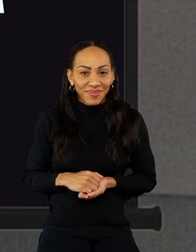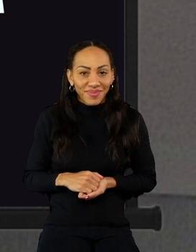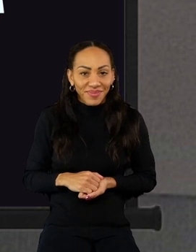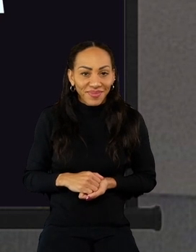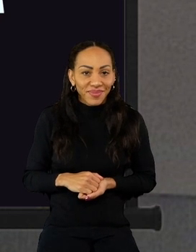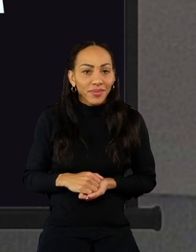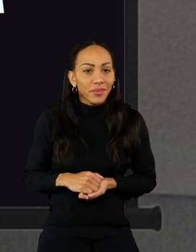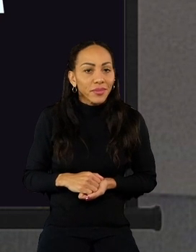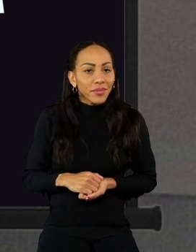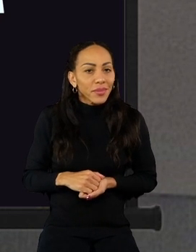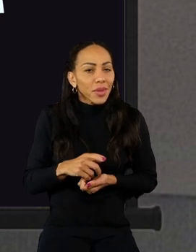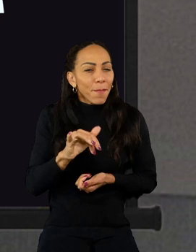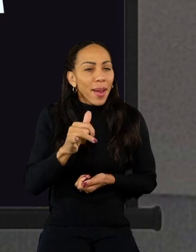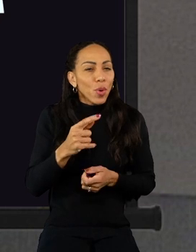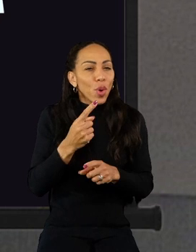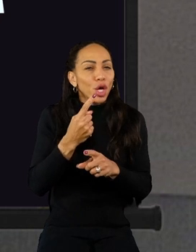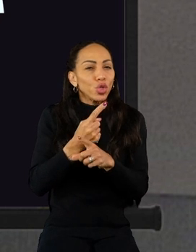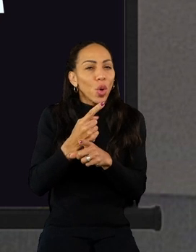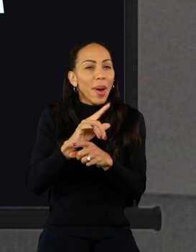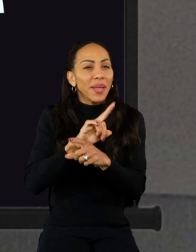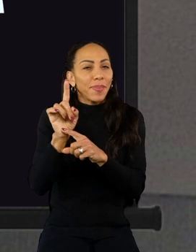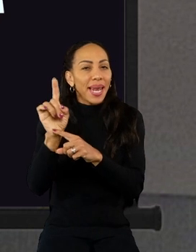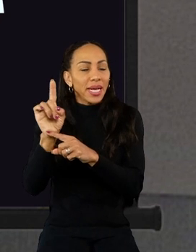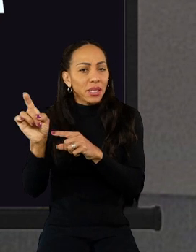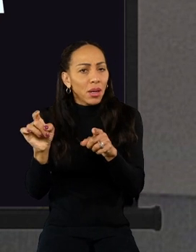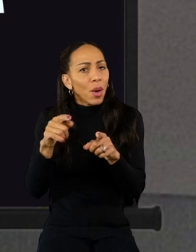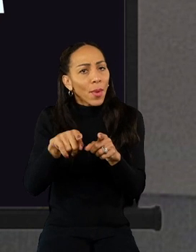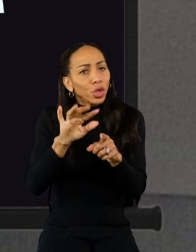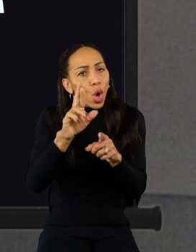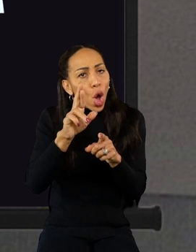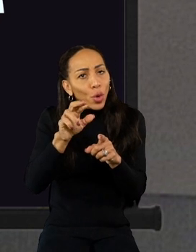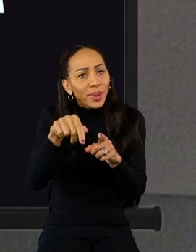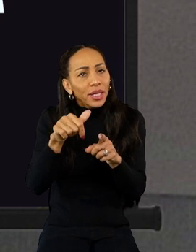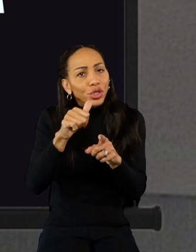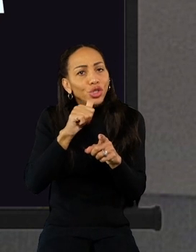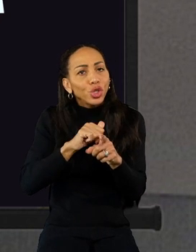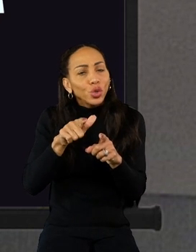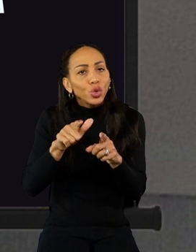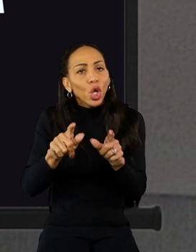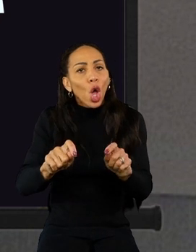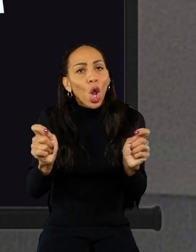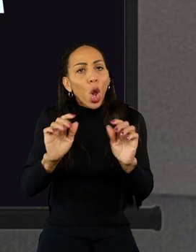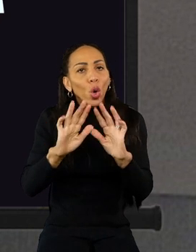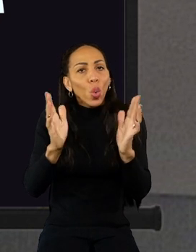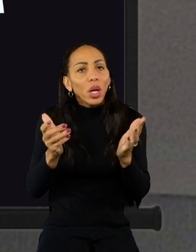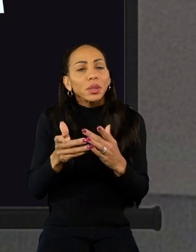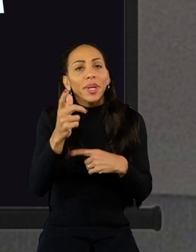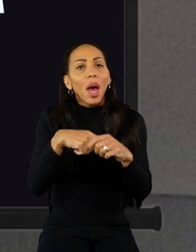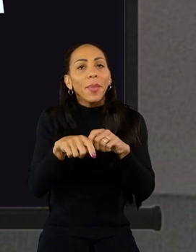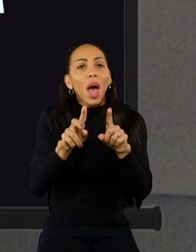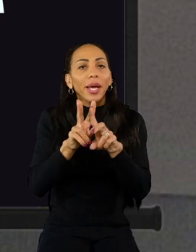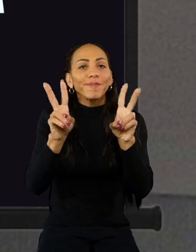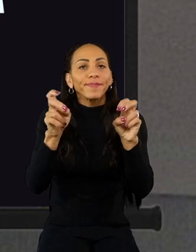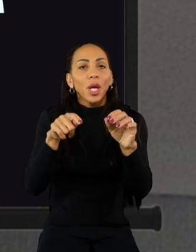Great, Seth. And one of the things you're thinking of doing, well, we'll come to it later perhaps as well, but is to use Locked World as a